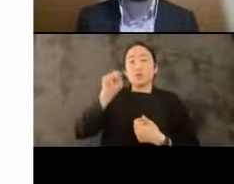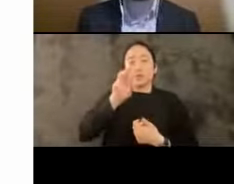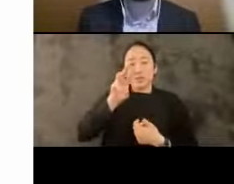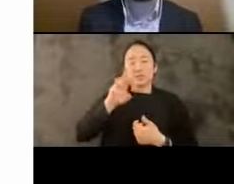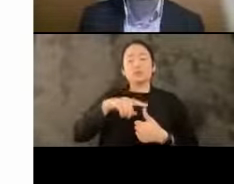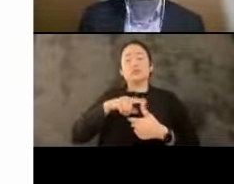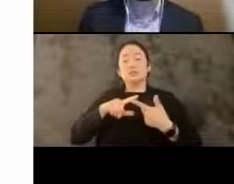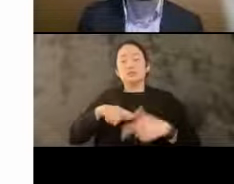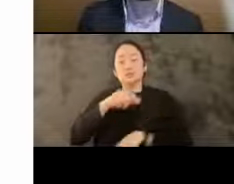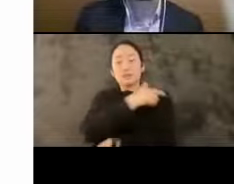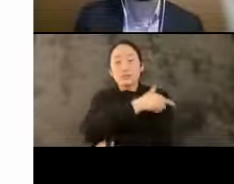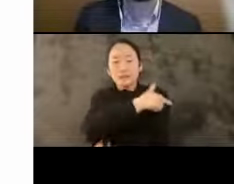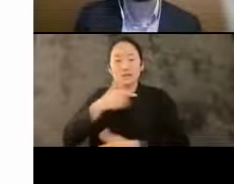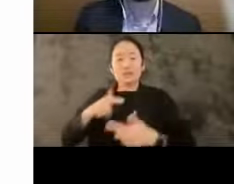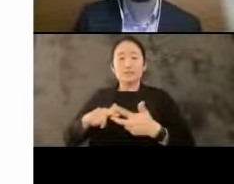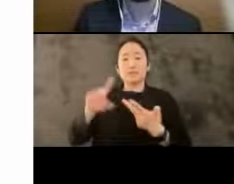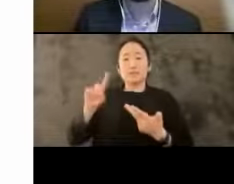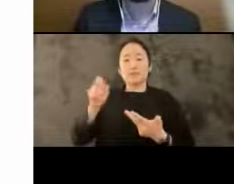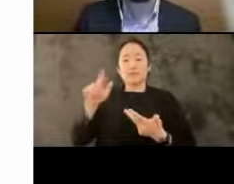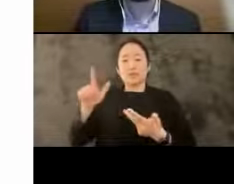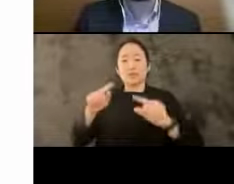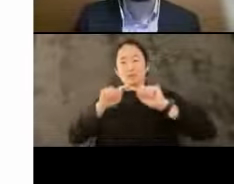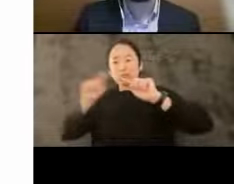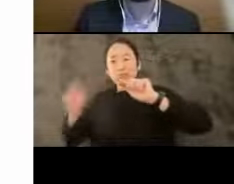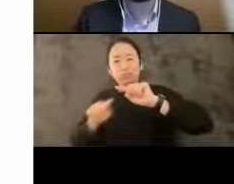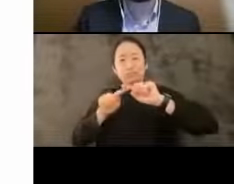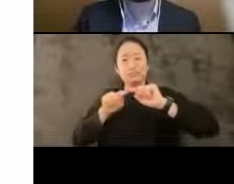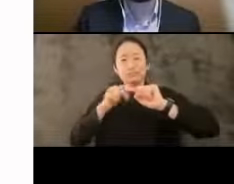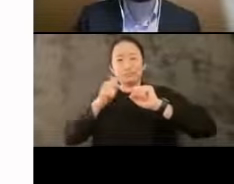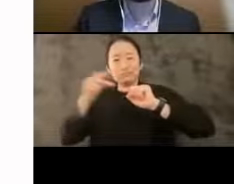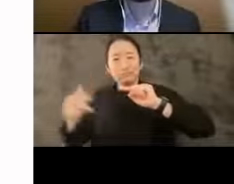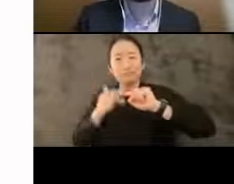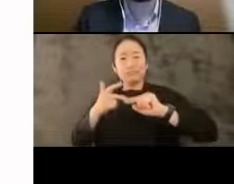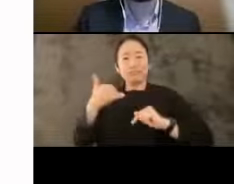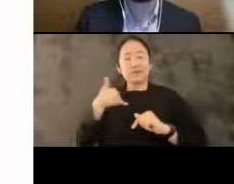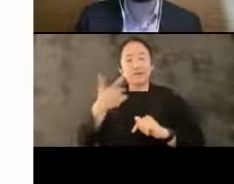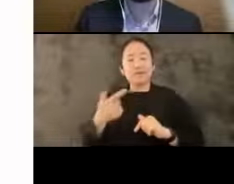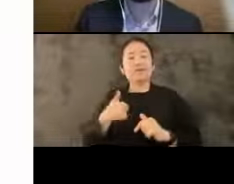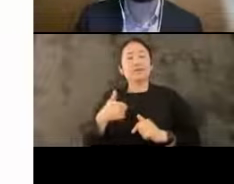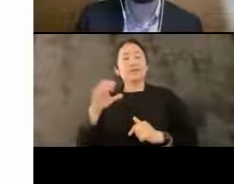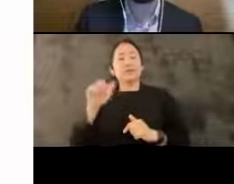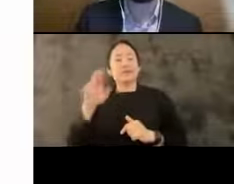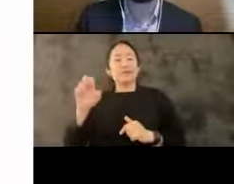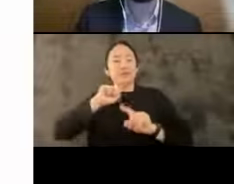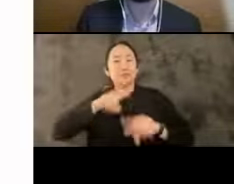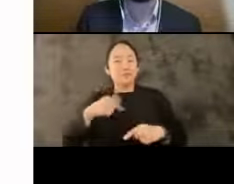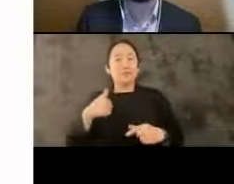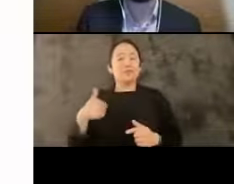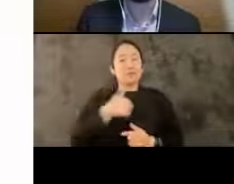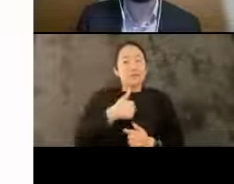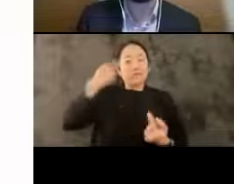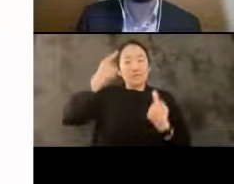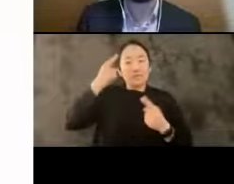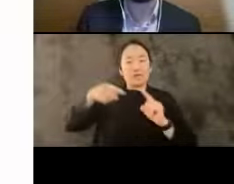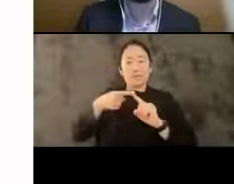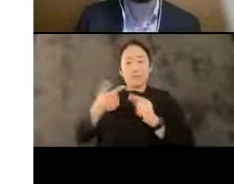Drexel? So we are considering covering those in some ways in that tier